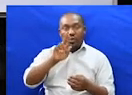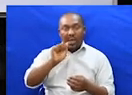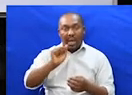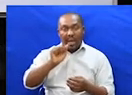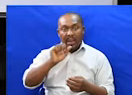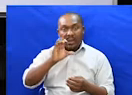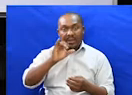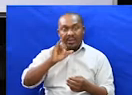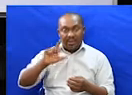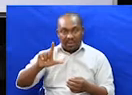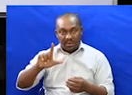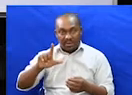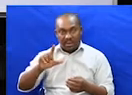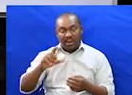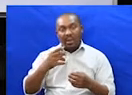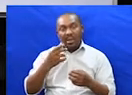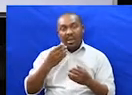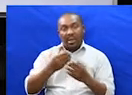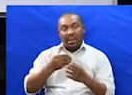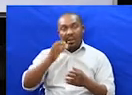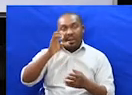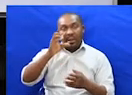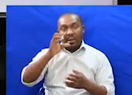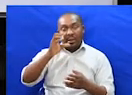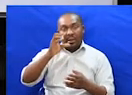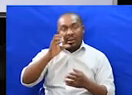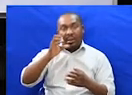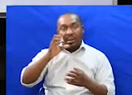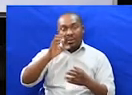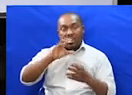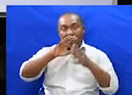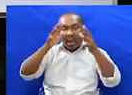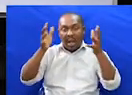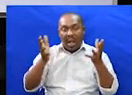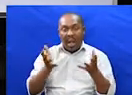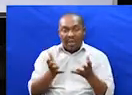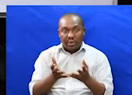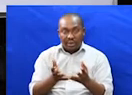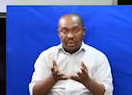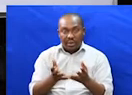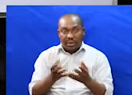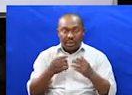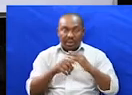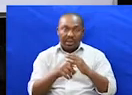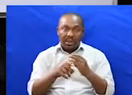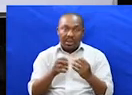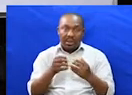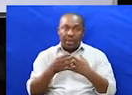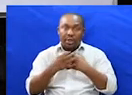guanine that they are arranged in the genetic